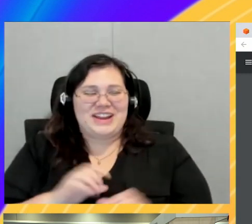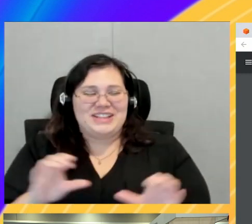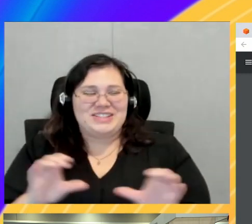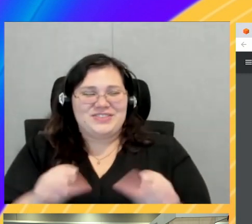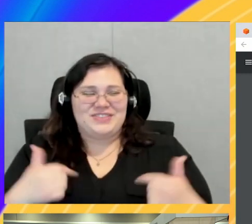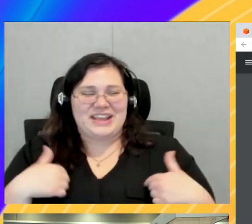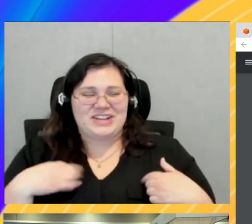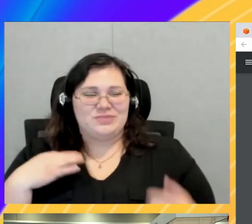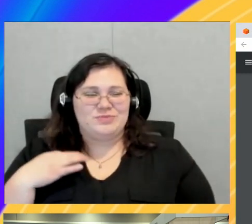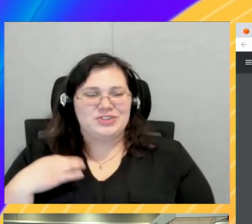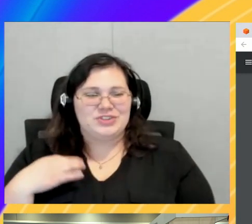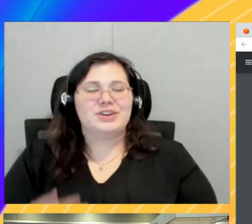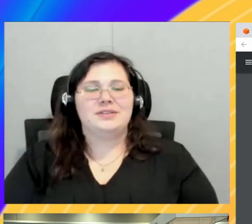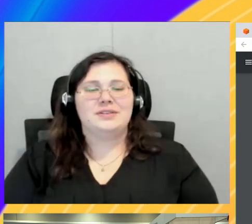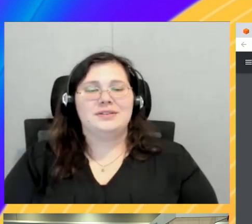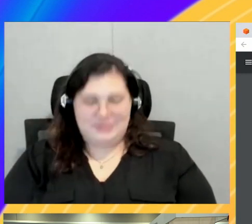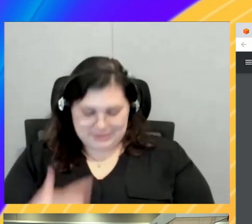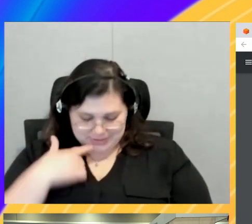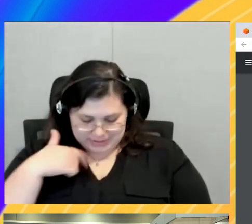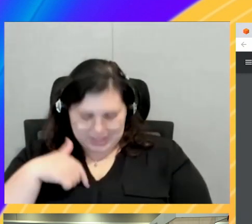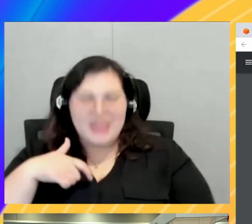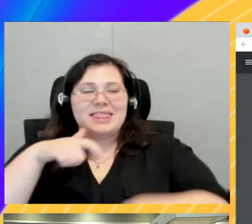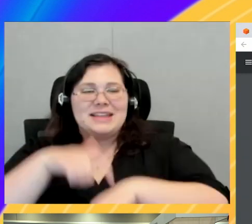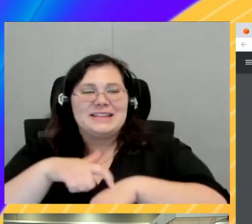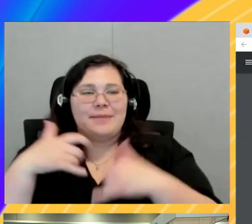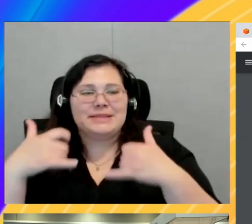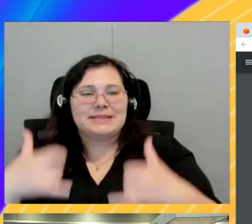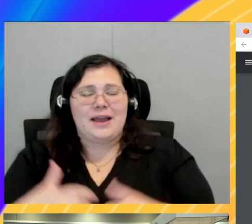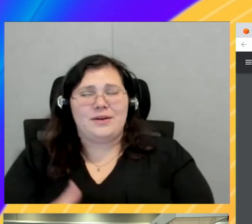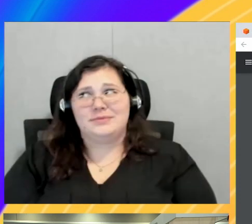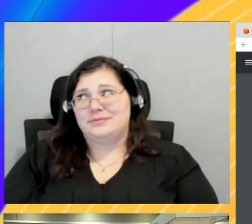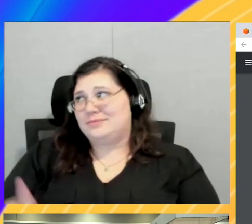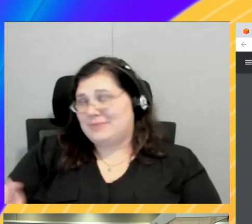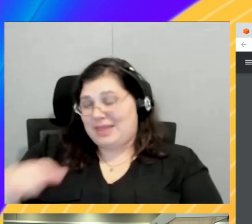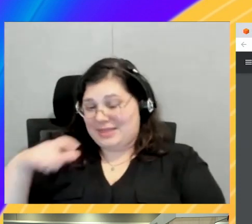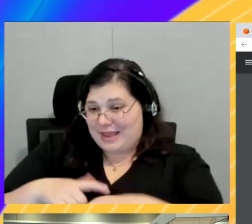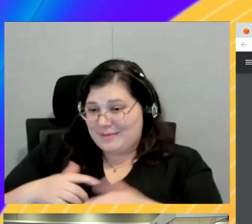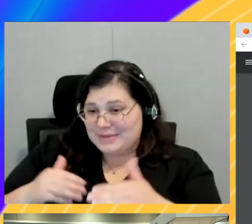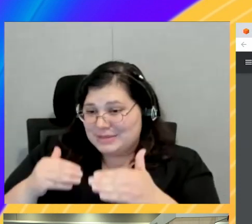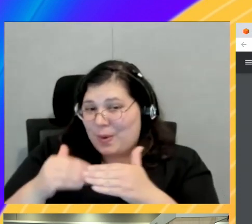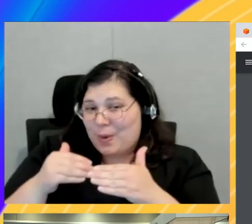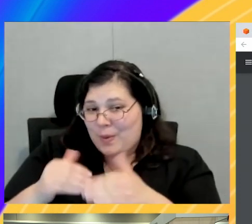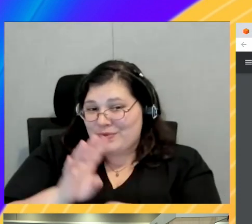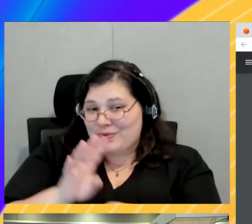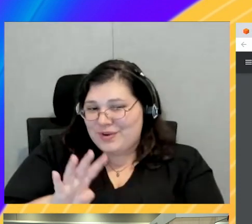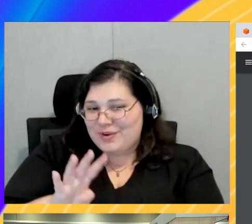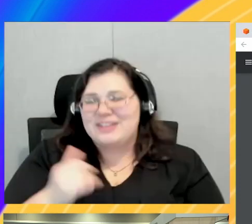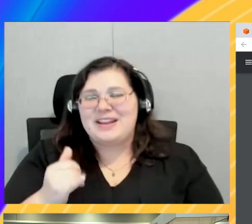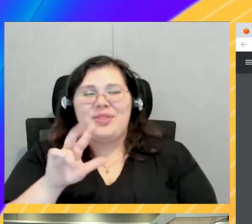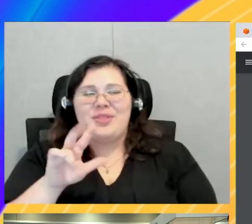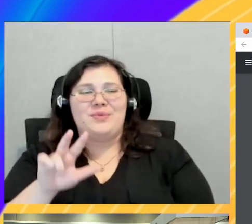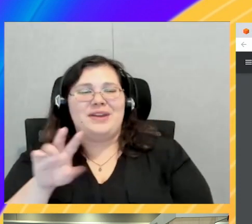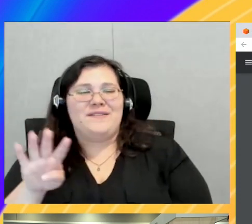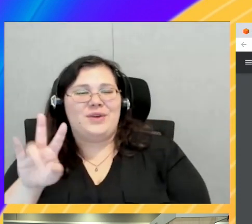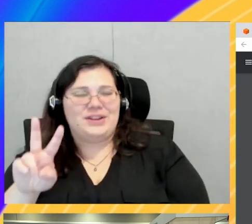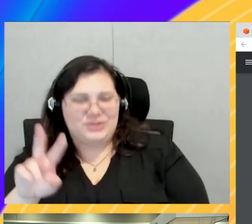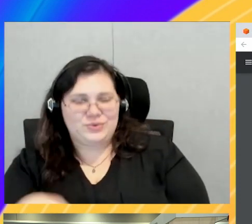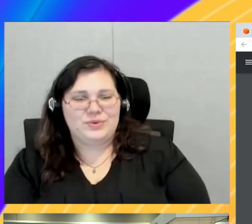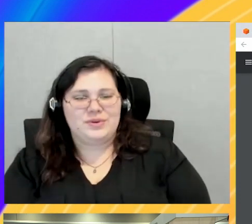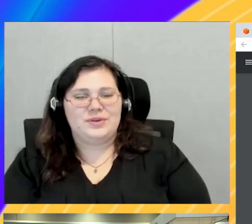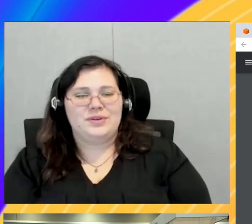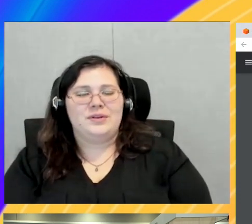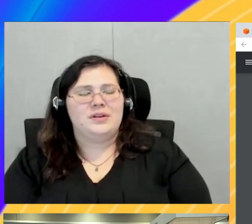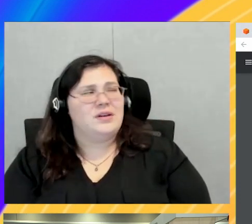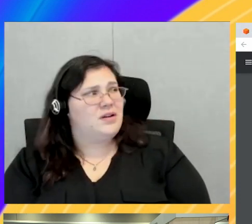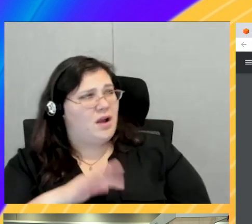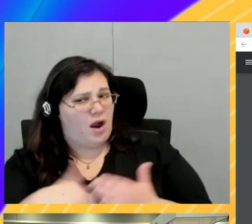time is now. The time is now? Actually, the time is almost 4 o'clock. It's 3:42. Are all three of us members of the Security